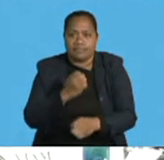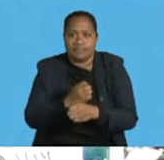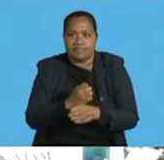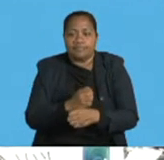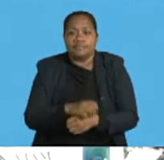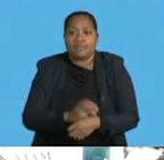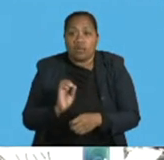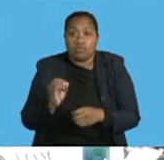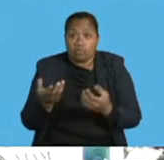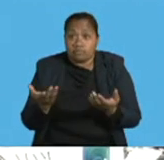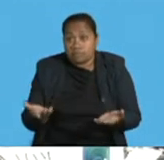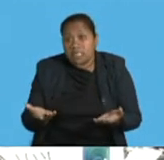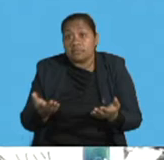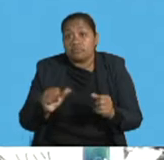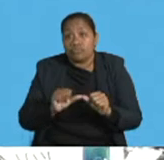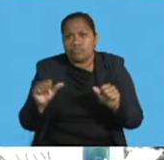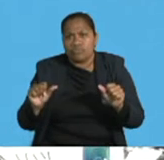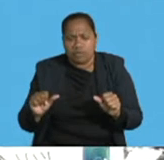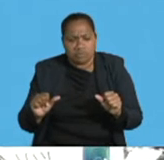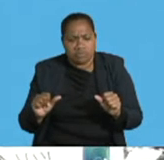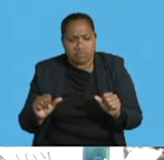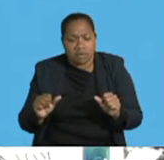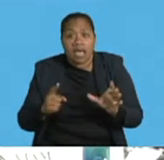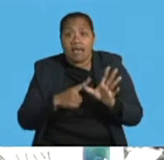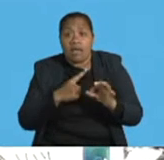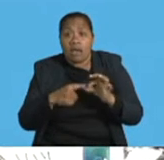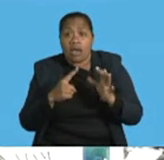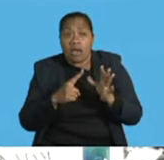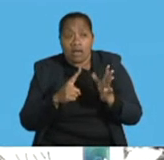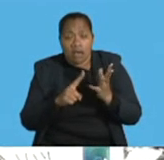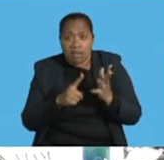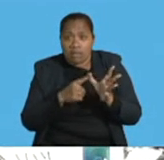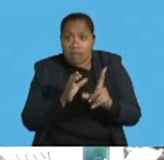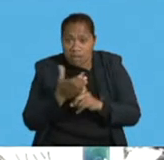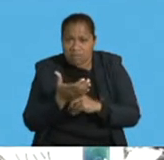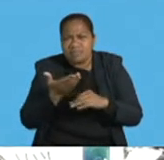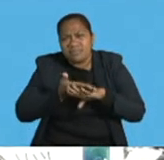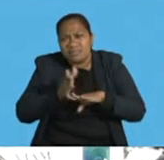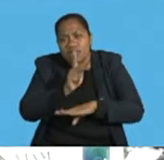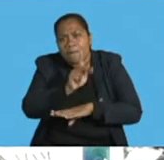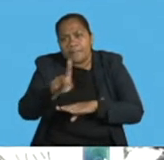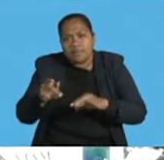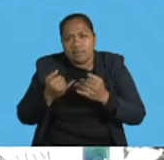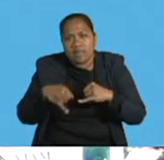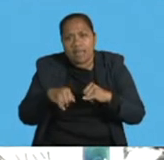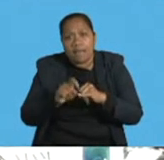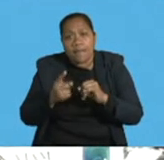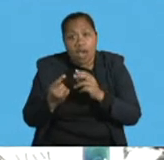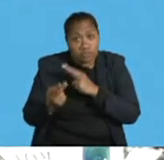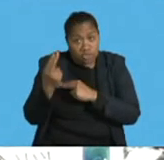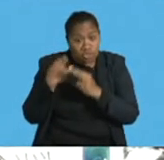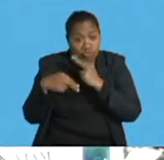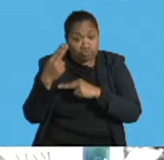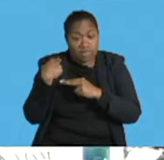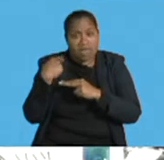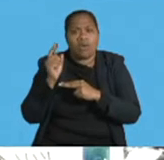Honourable Speaker, aquaculture is relatively new development for most of the Pacific Islands, and its history just goes back less than